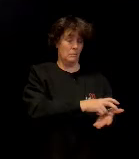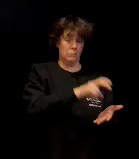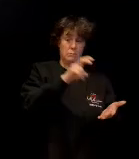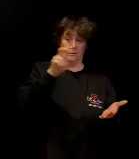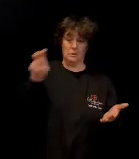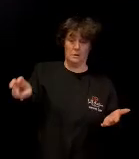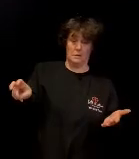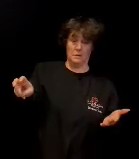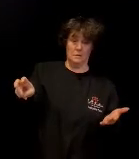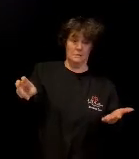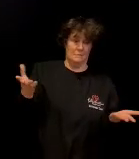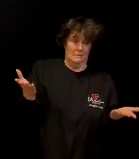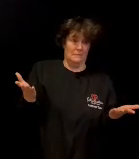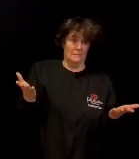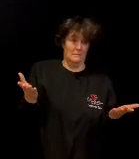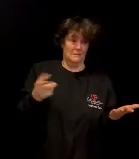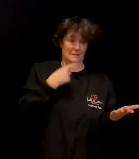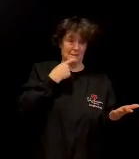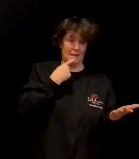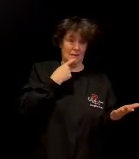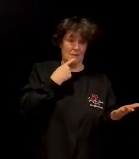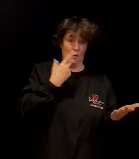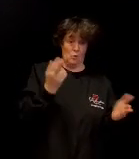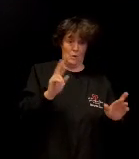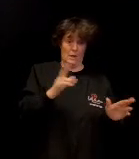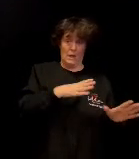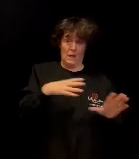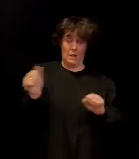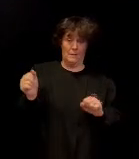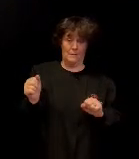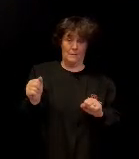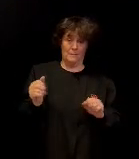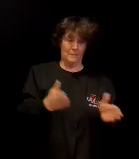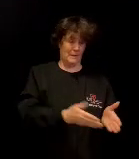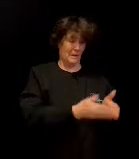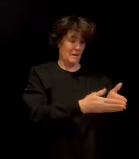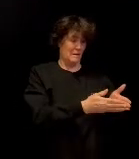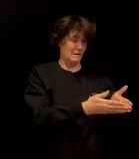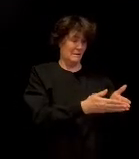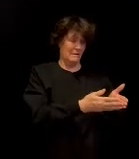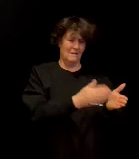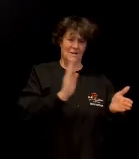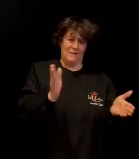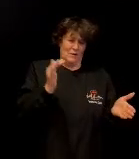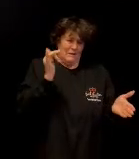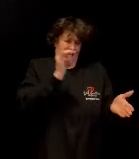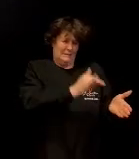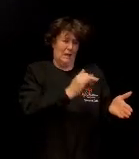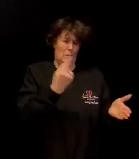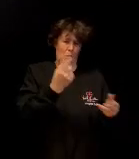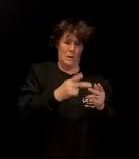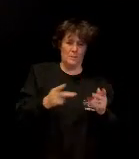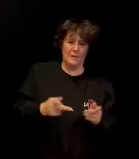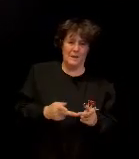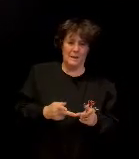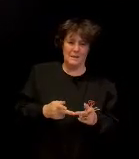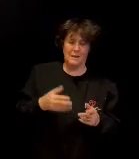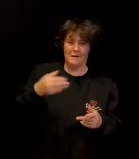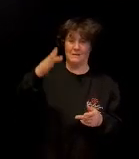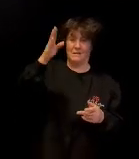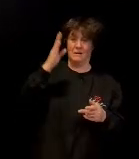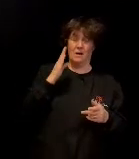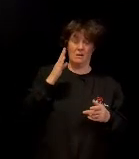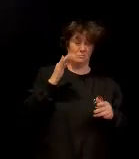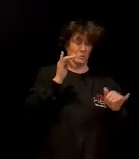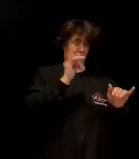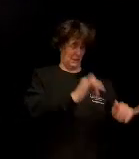transporting the prisoners, it still was going to take him to another destination. God never leaves us at one place. He fulfills that call, leaves us there